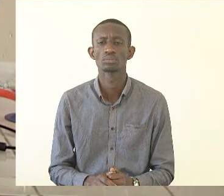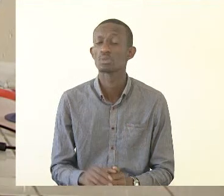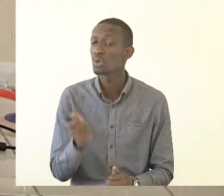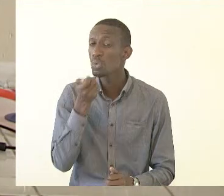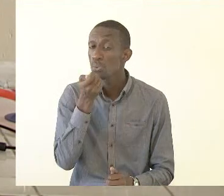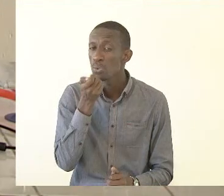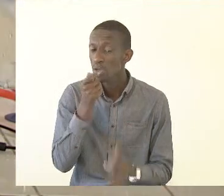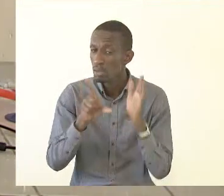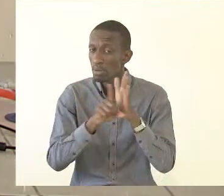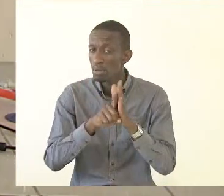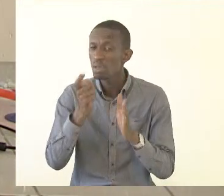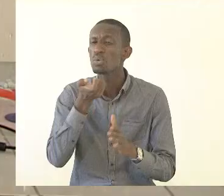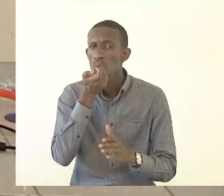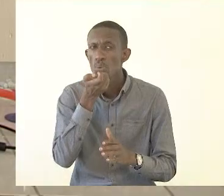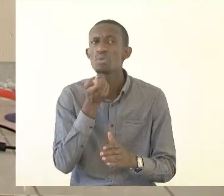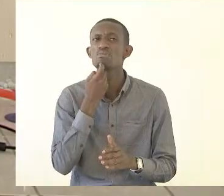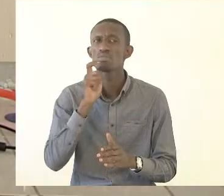30 degrees Celsius.